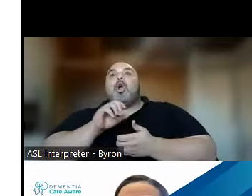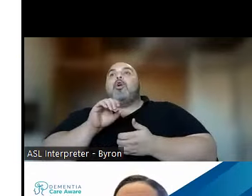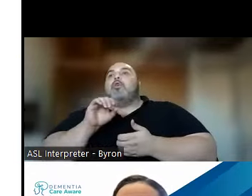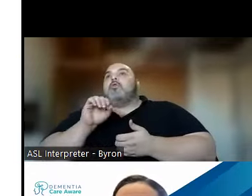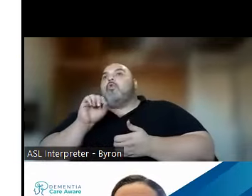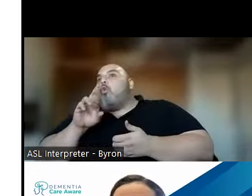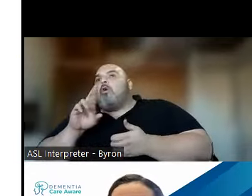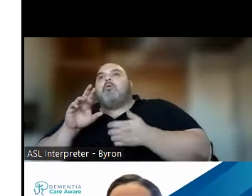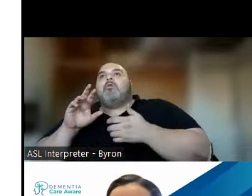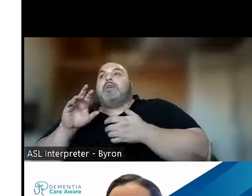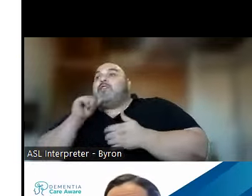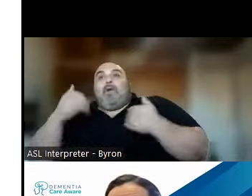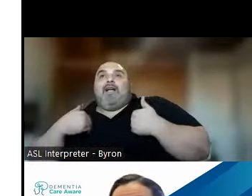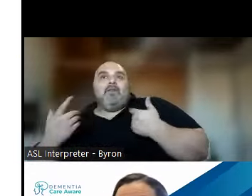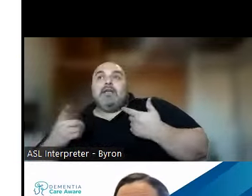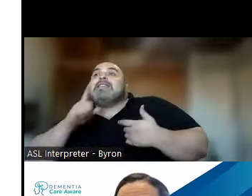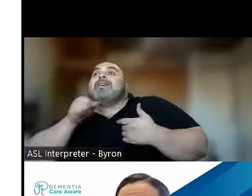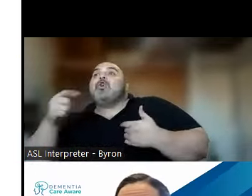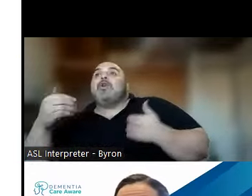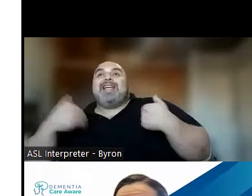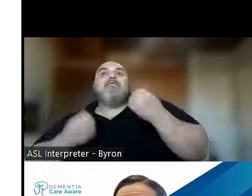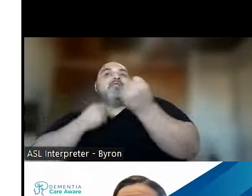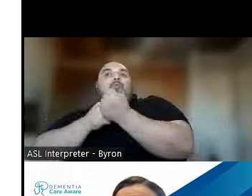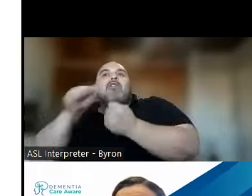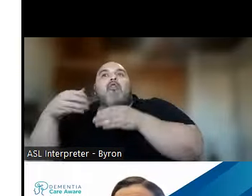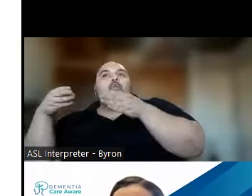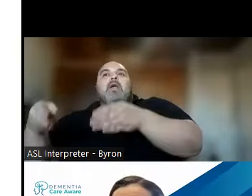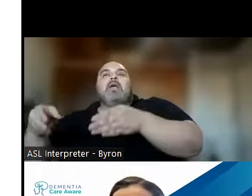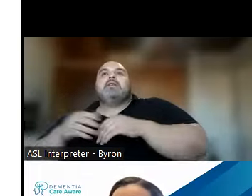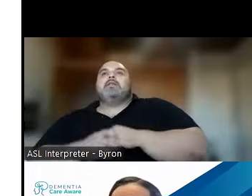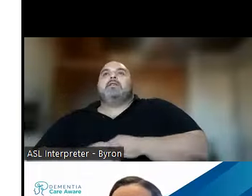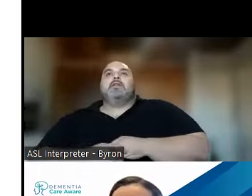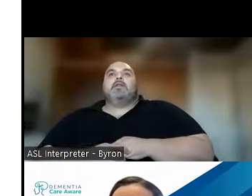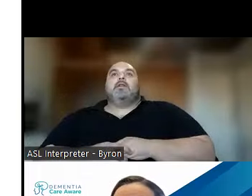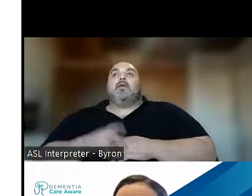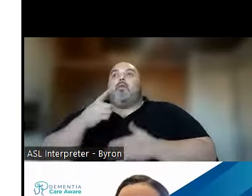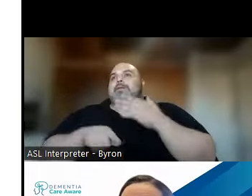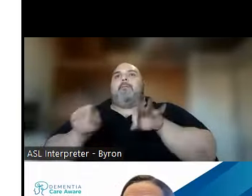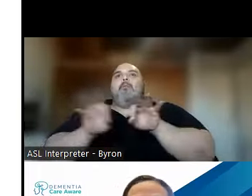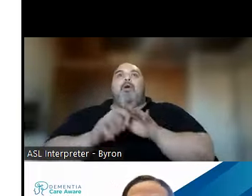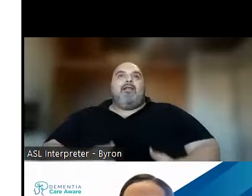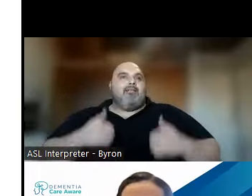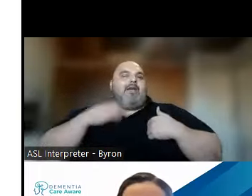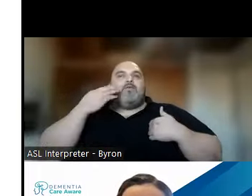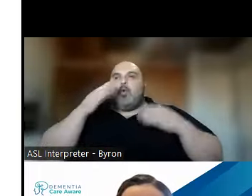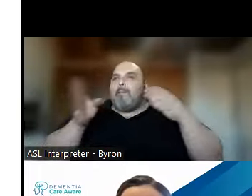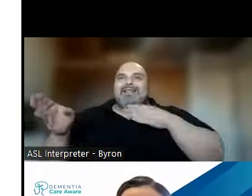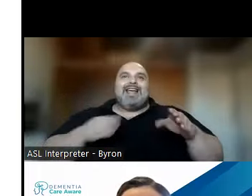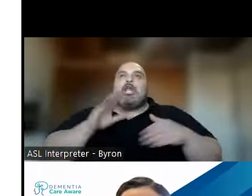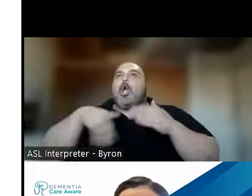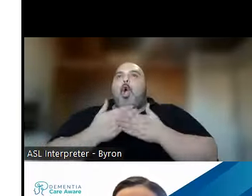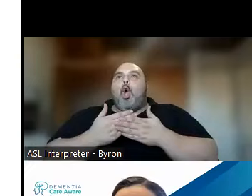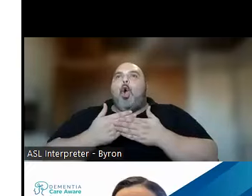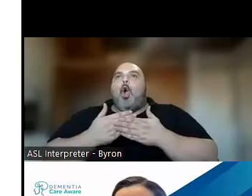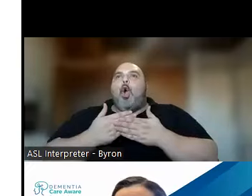caregiver, making sure that they're supported in other ways in just what's important in life, planning all aspects of life,